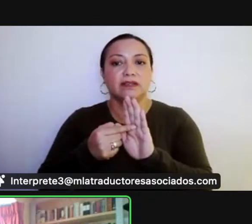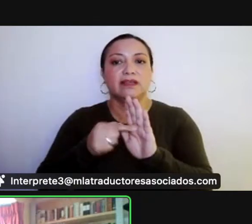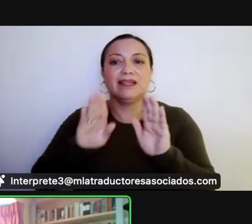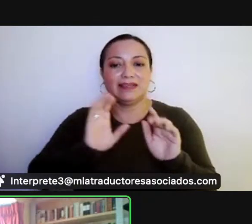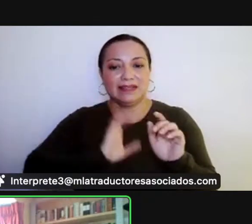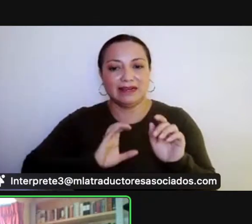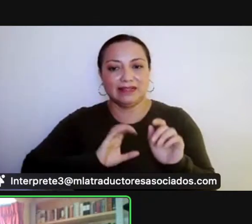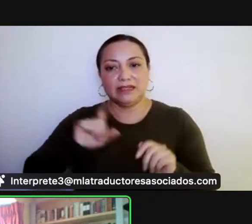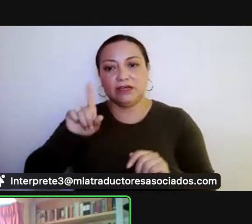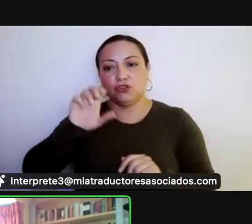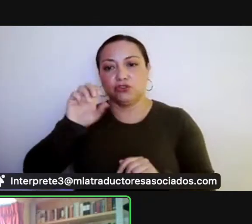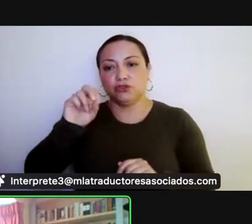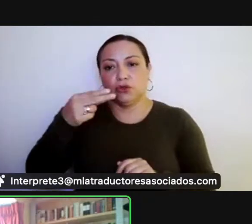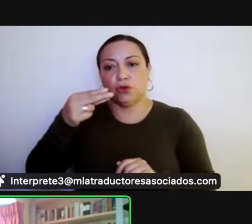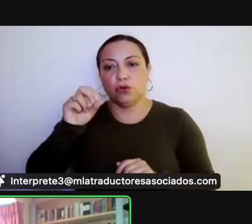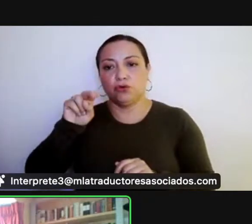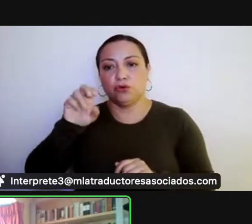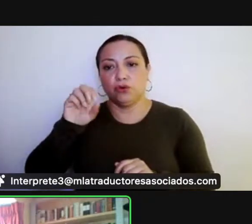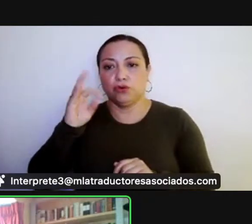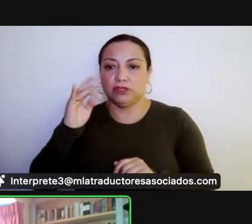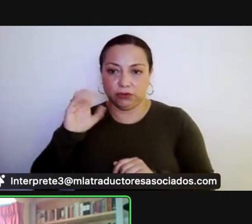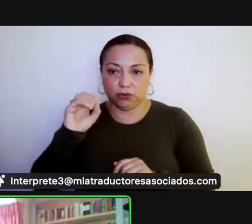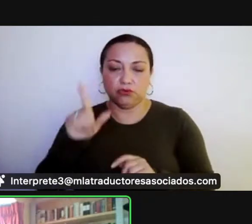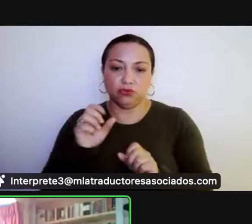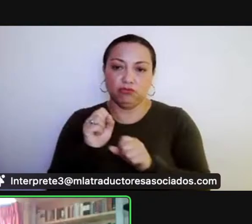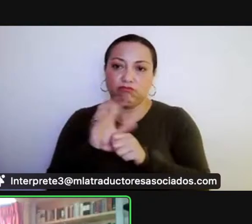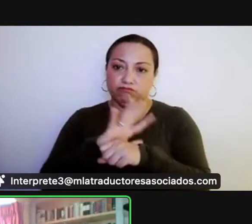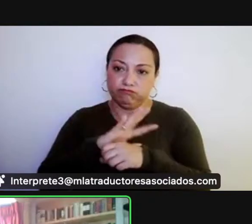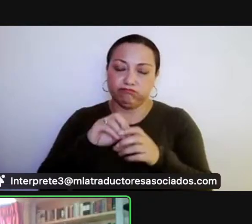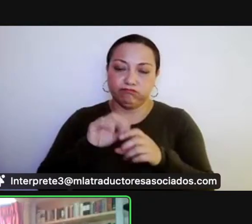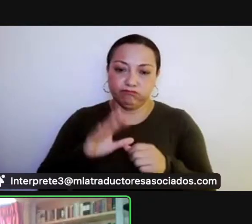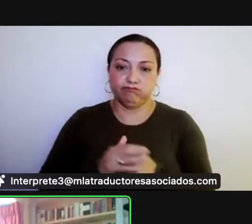the zoonotic character of the pandemics.